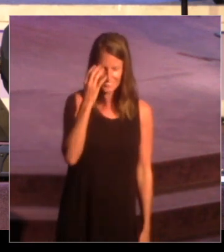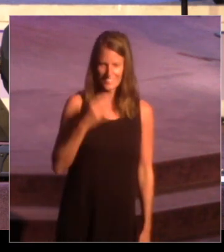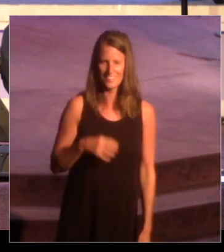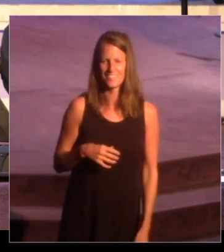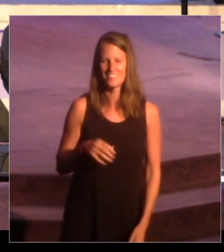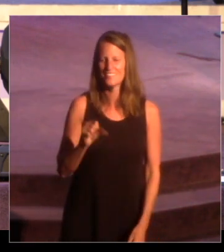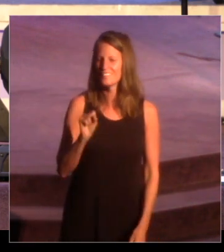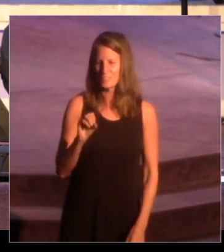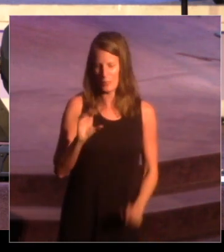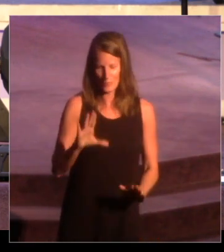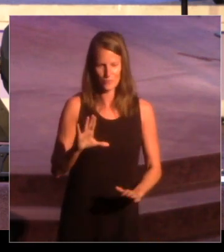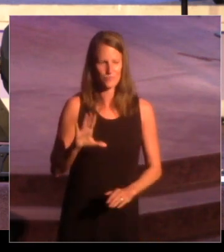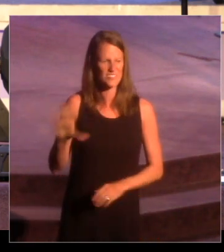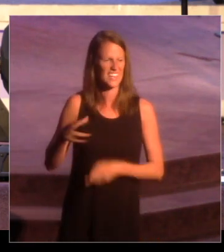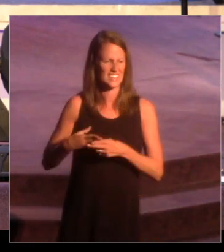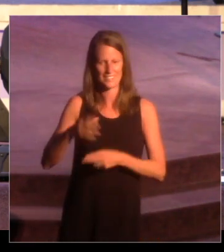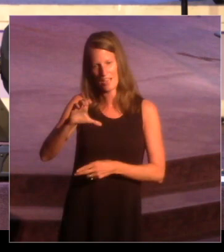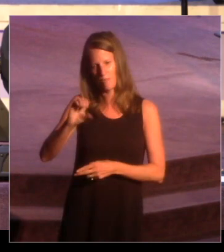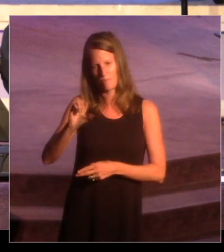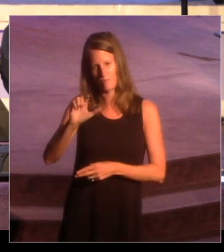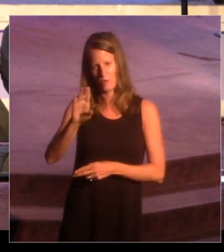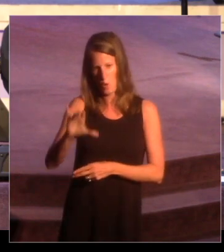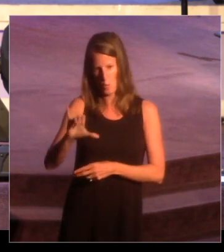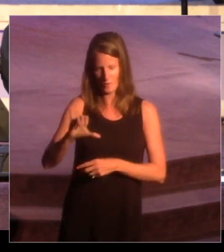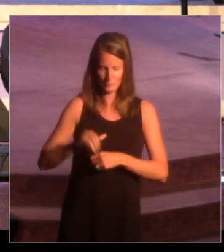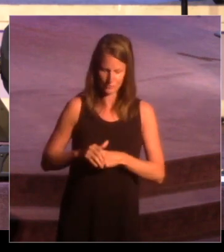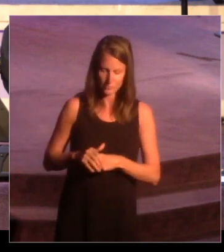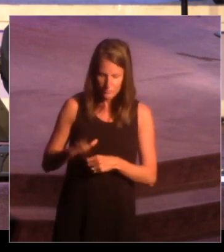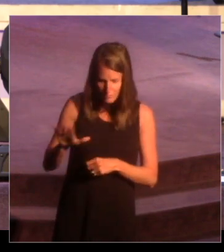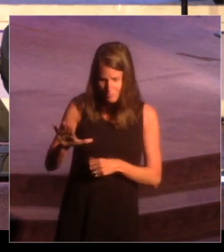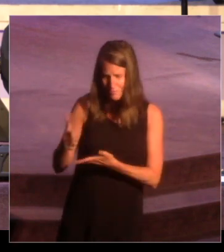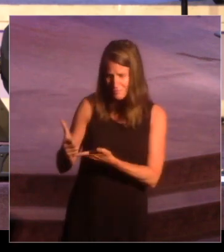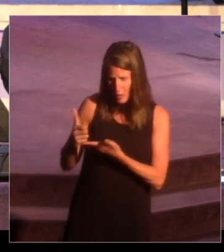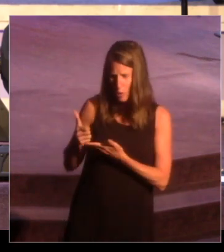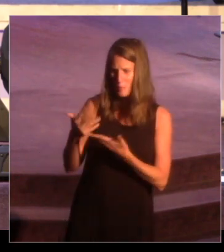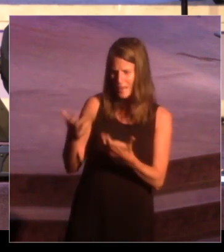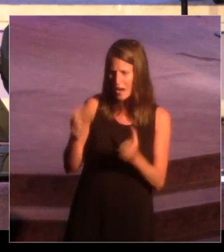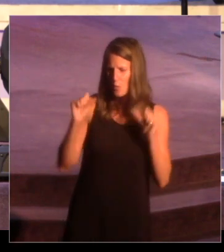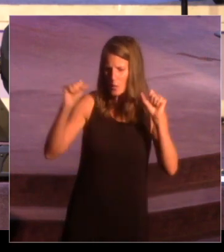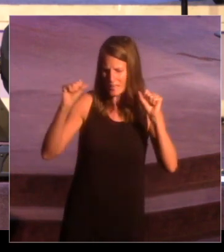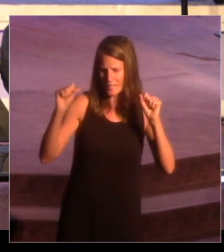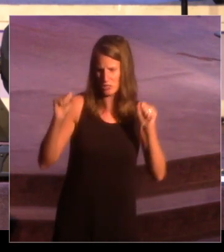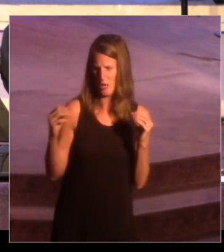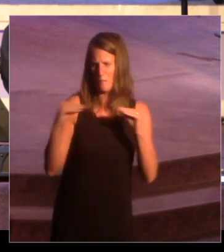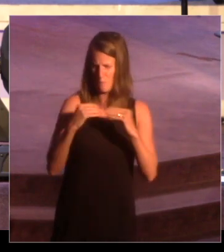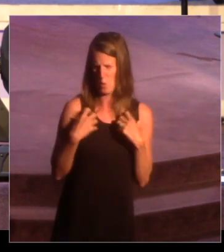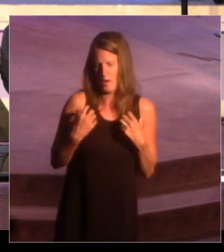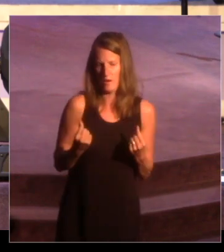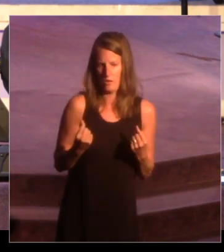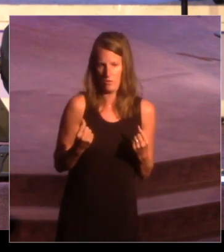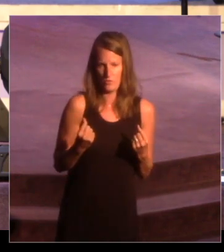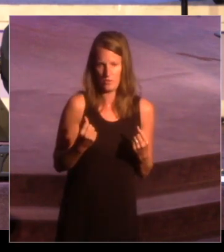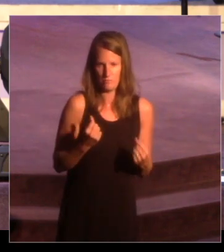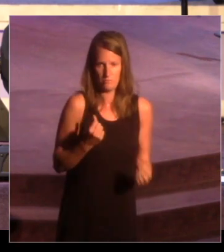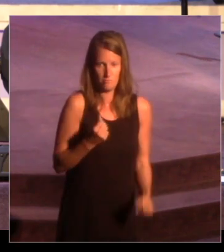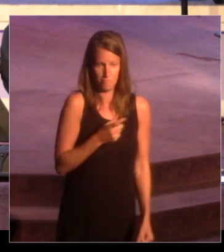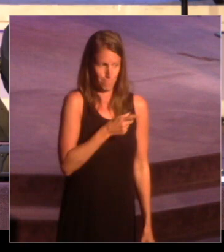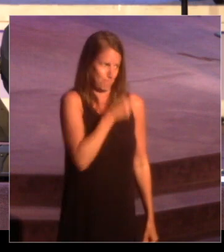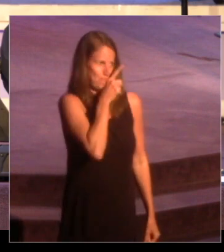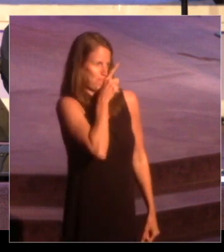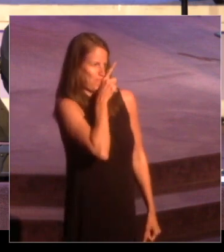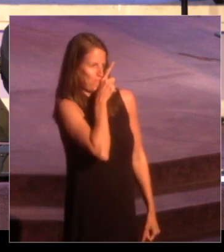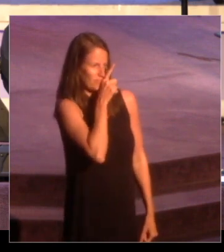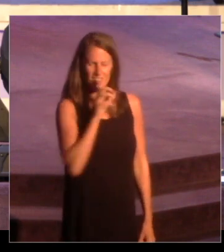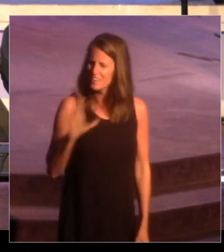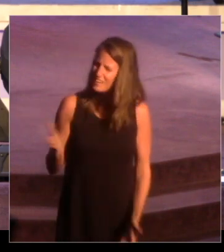So I asked Colby, hey, I need a workout plan. I'm like everyone else. Help me get in shape, right? He wouldn't give me one. I was like, man, just